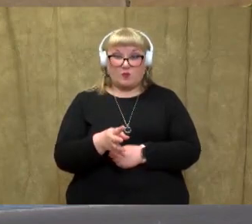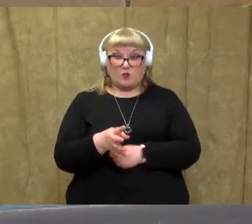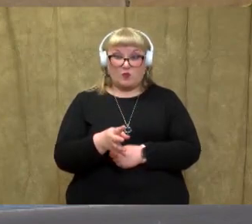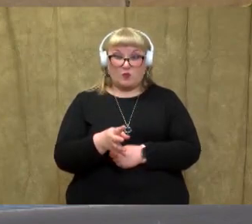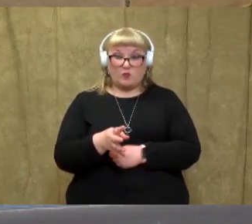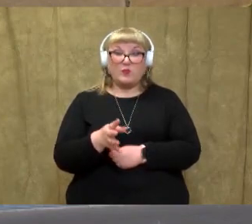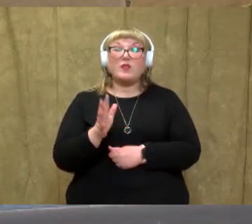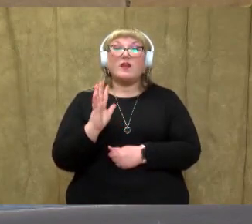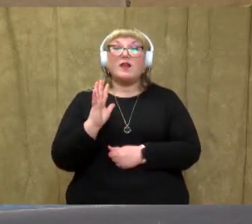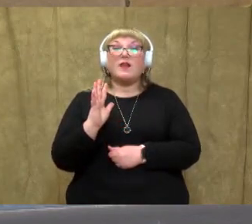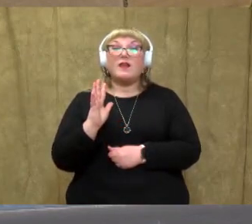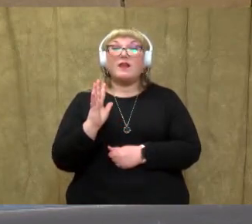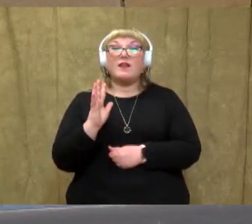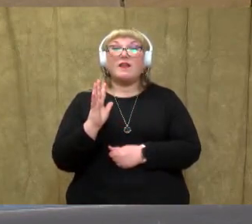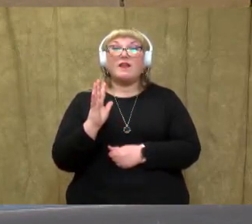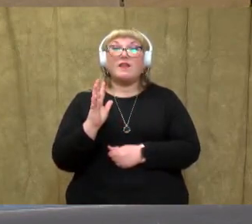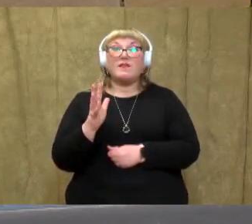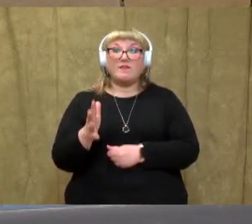4,